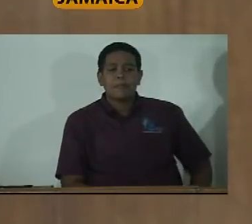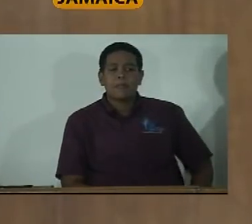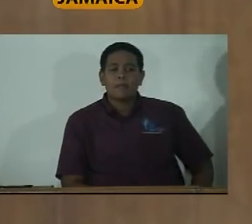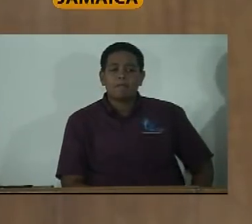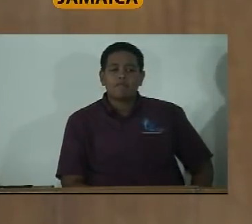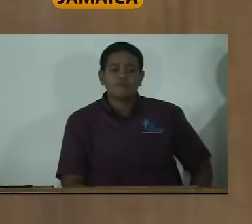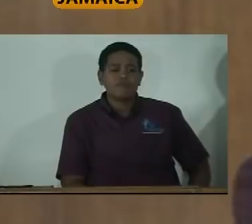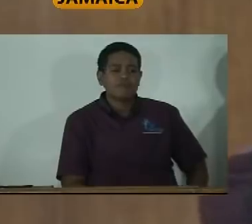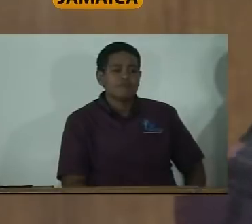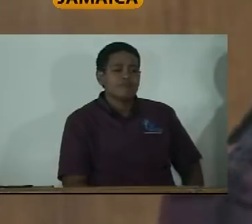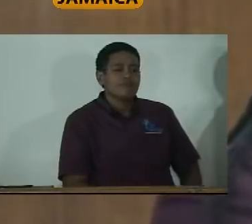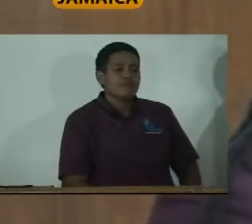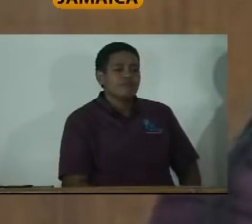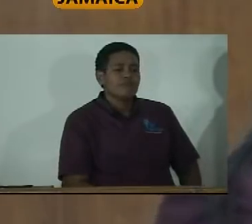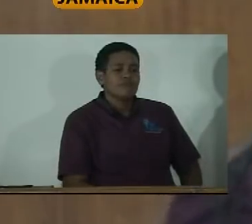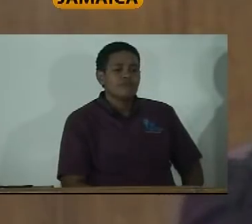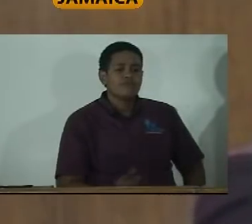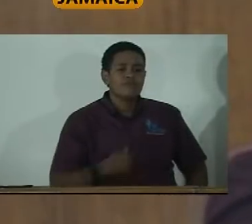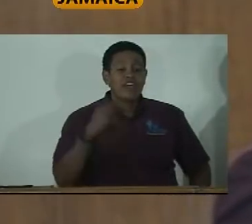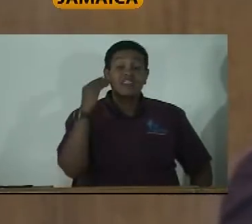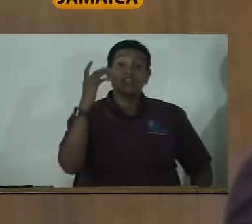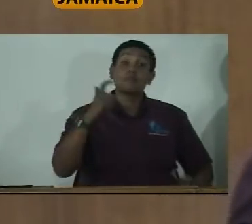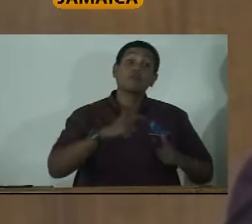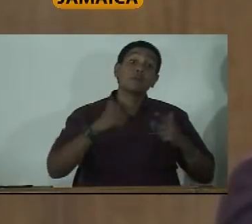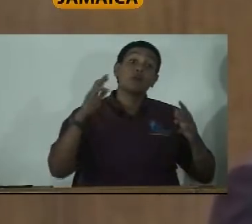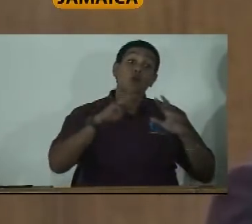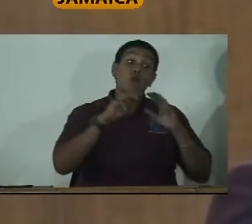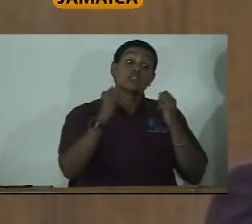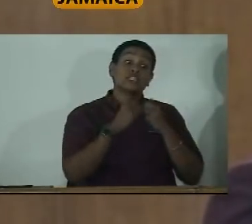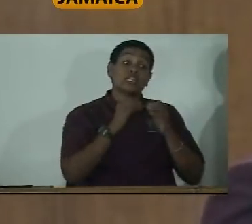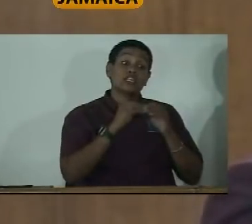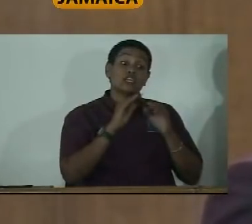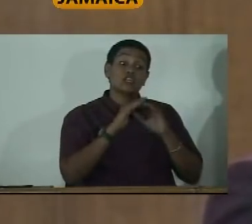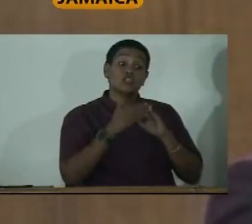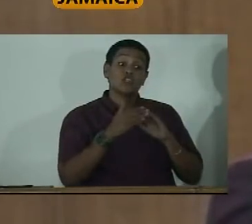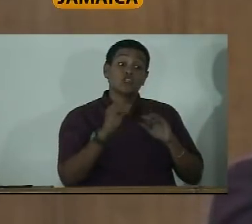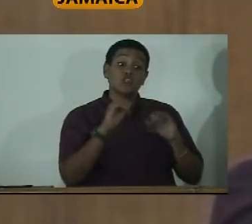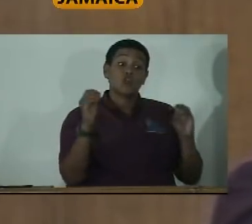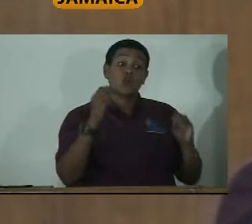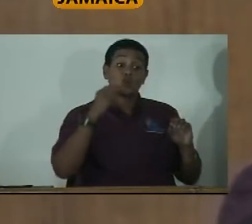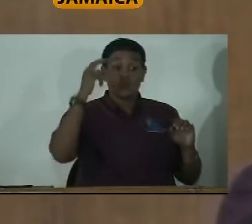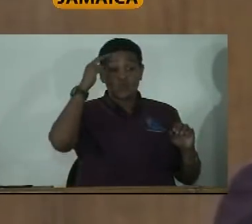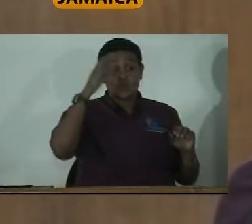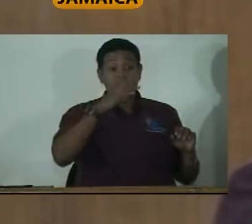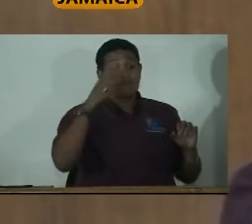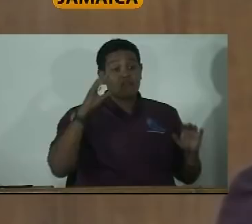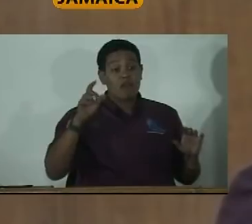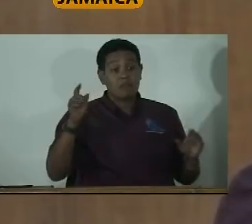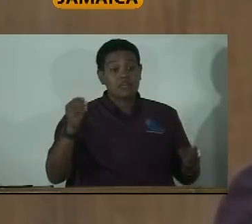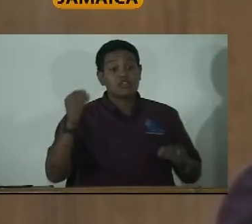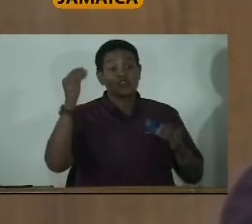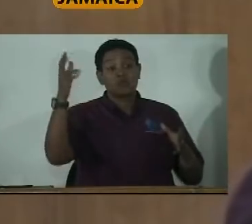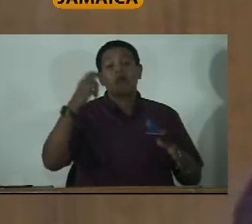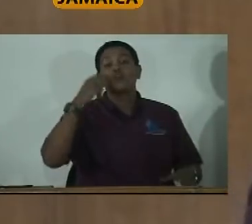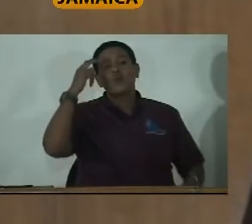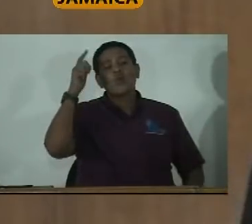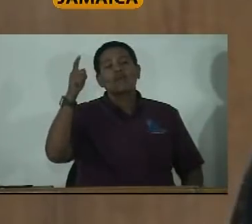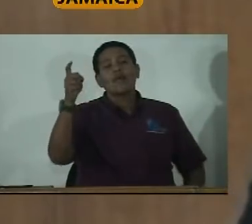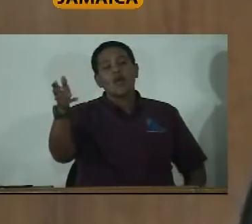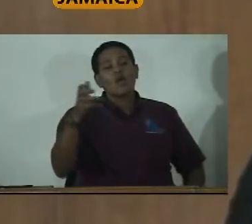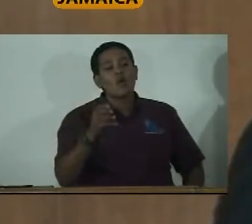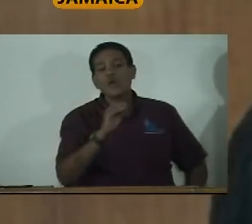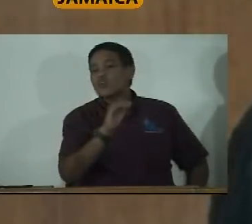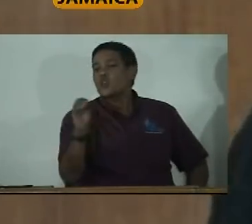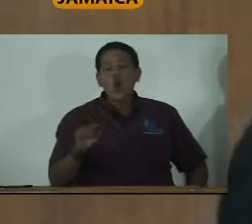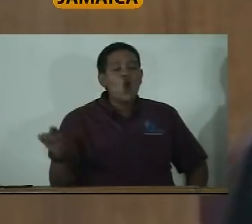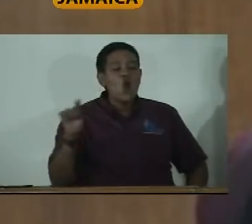I can tell you about a big wholesale in Jamaica that none of us as goat farmers can supply the goat that they want. None of us.